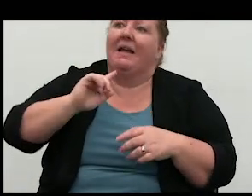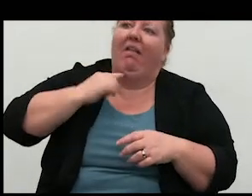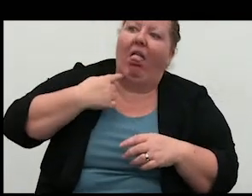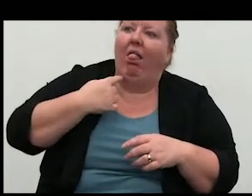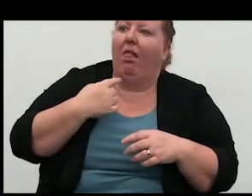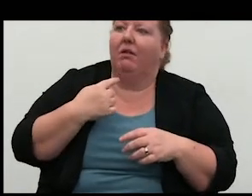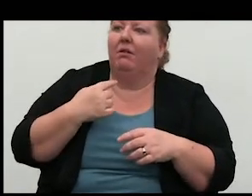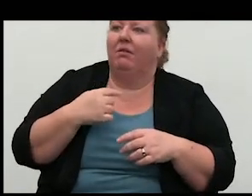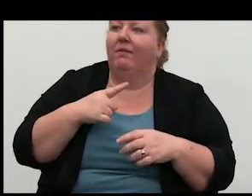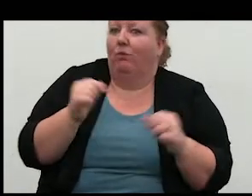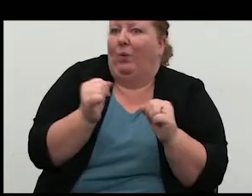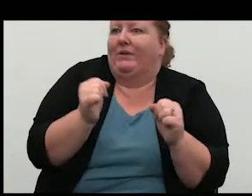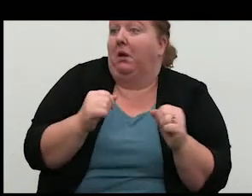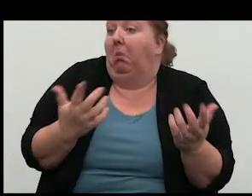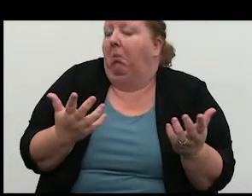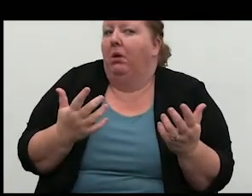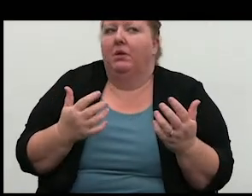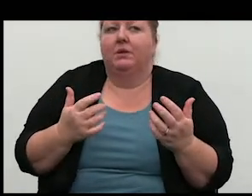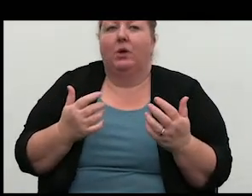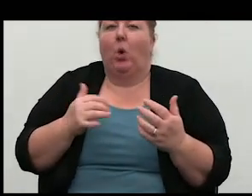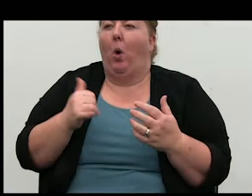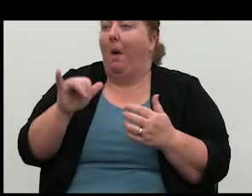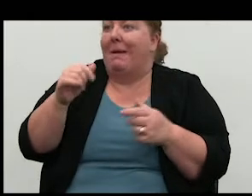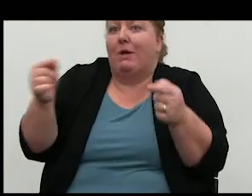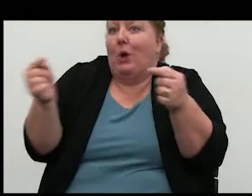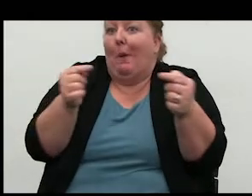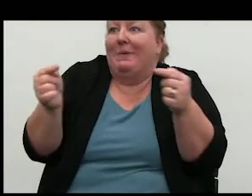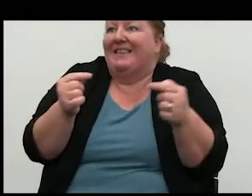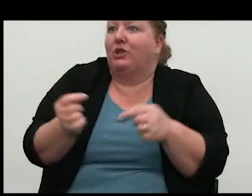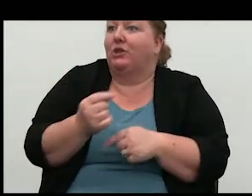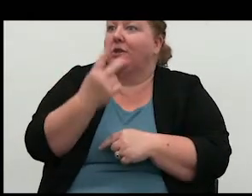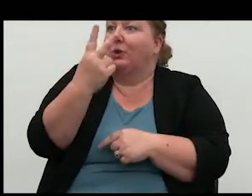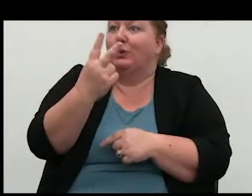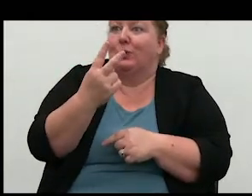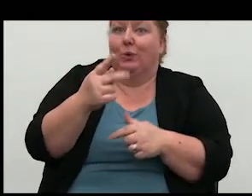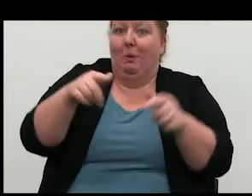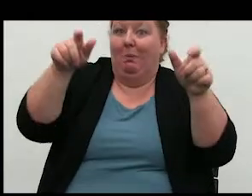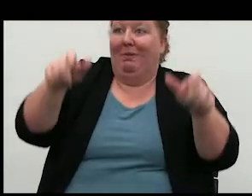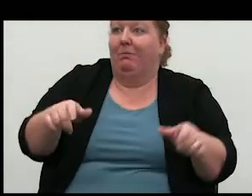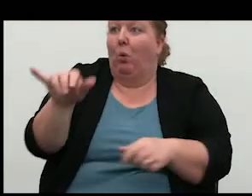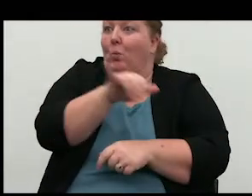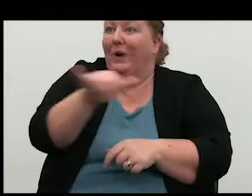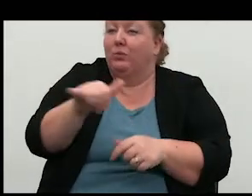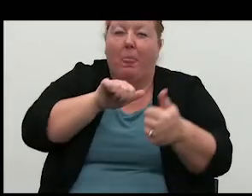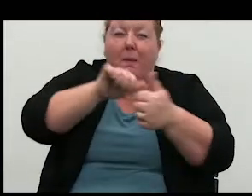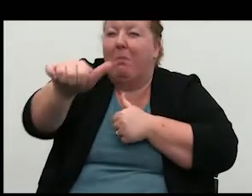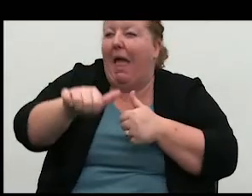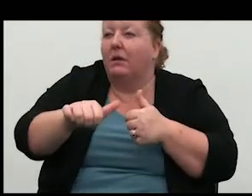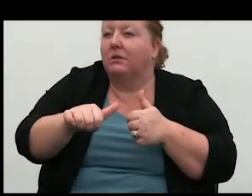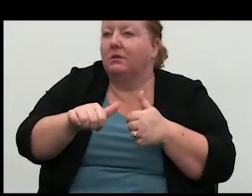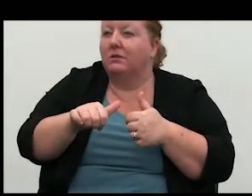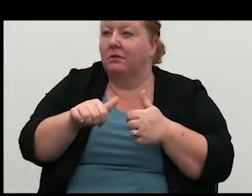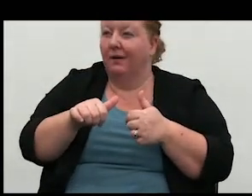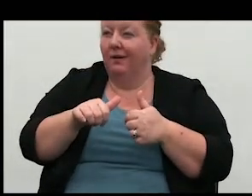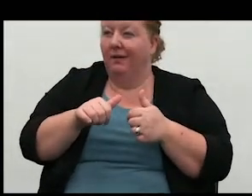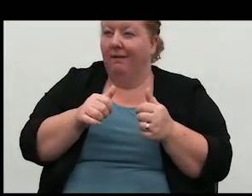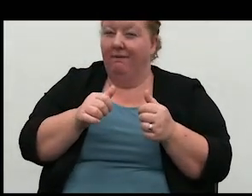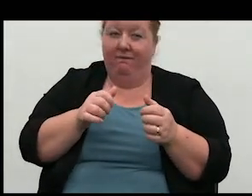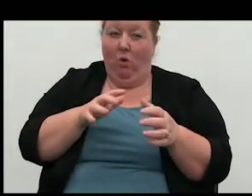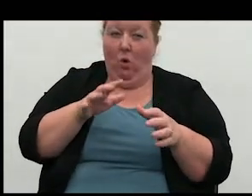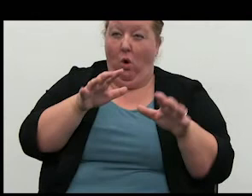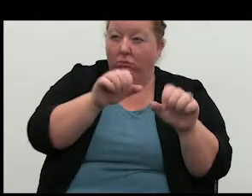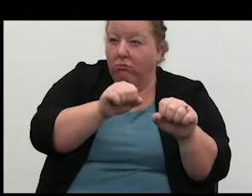in that winter. And maybe it was a competition between 2 hunters to see who was the best hunter. Maybe they were